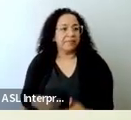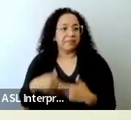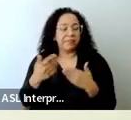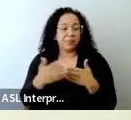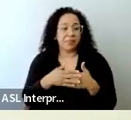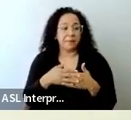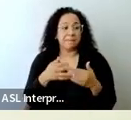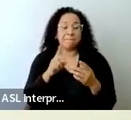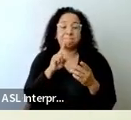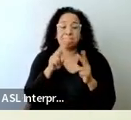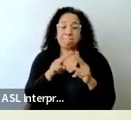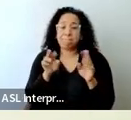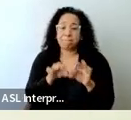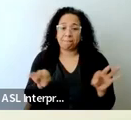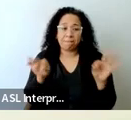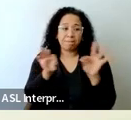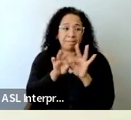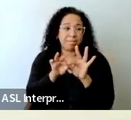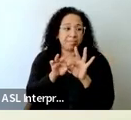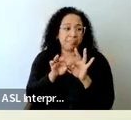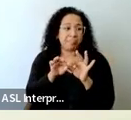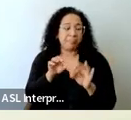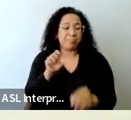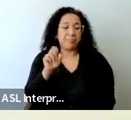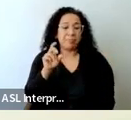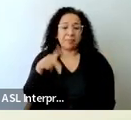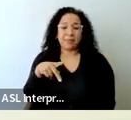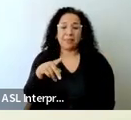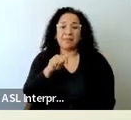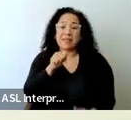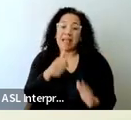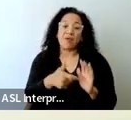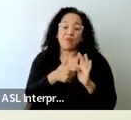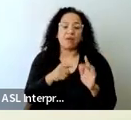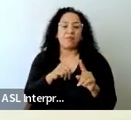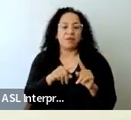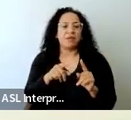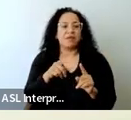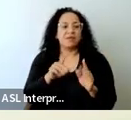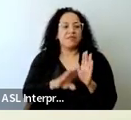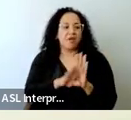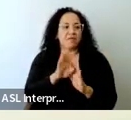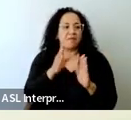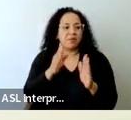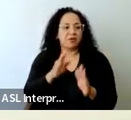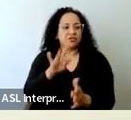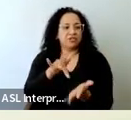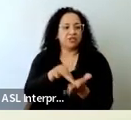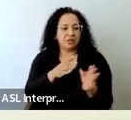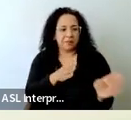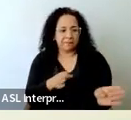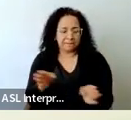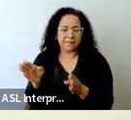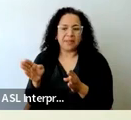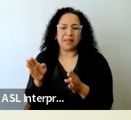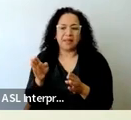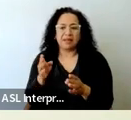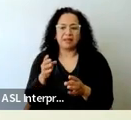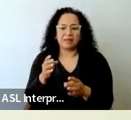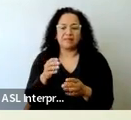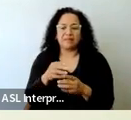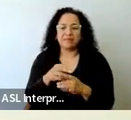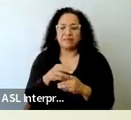So very important in SDP, but not required, is the development of a person-centered plan that I briefly talked about in the previous